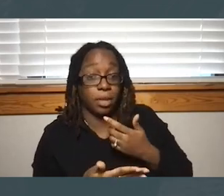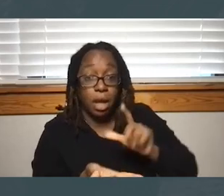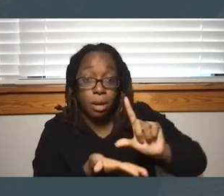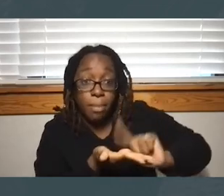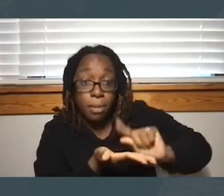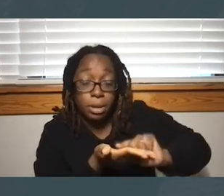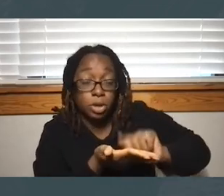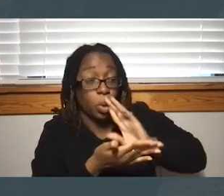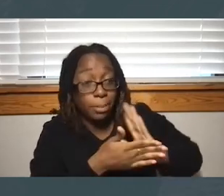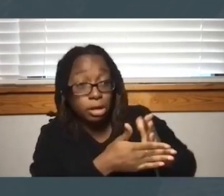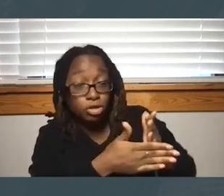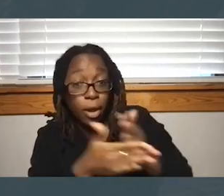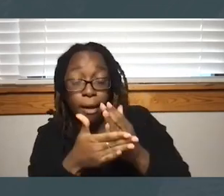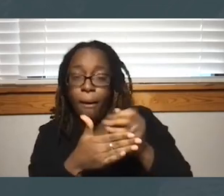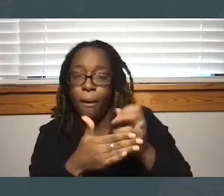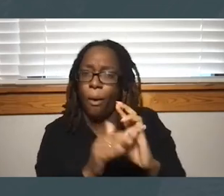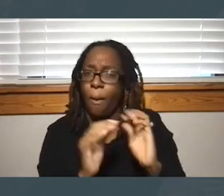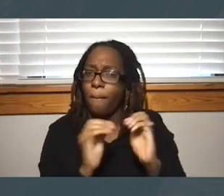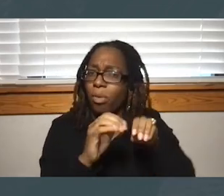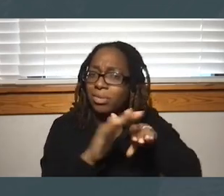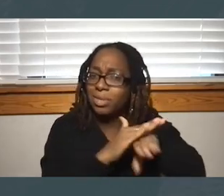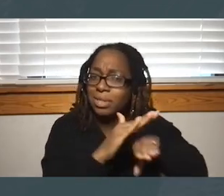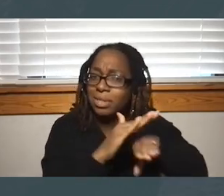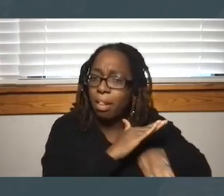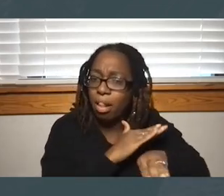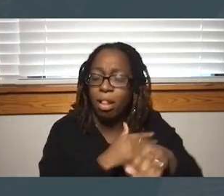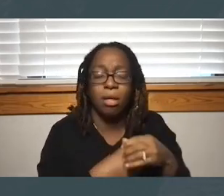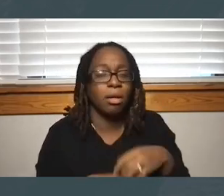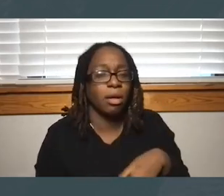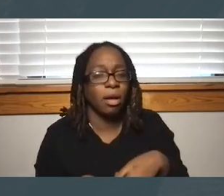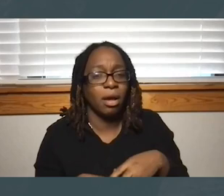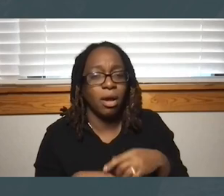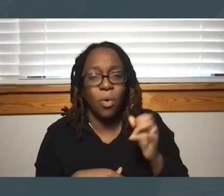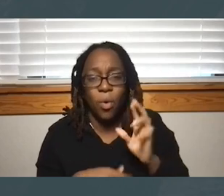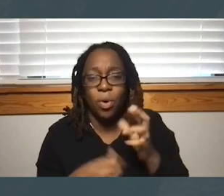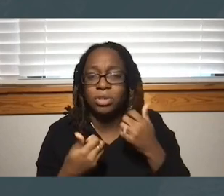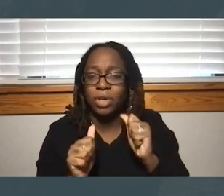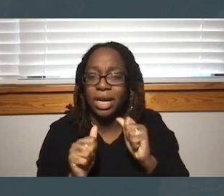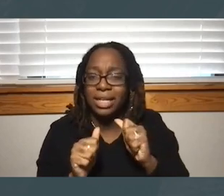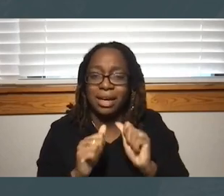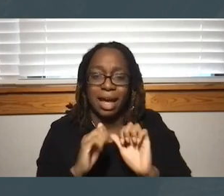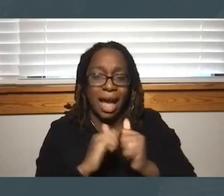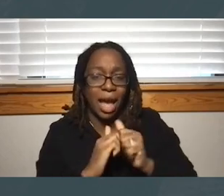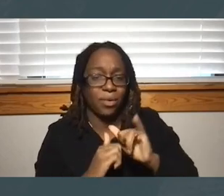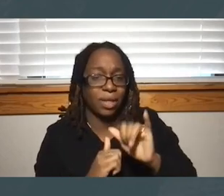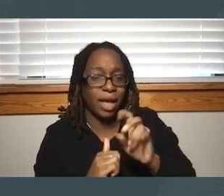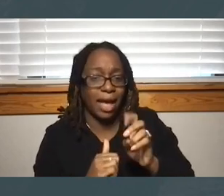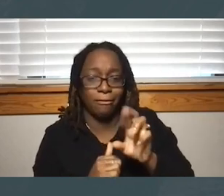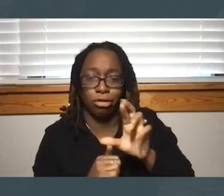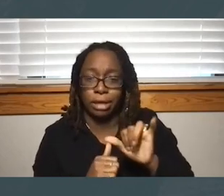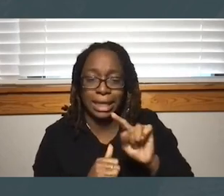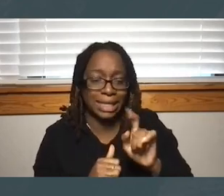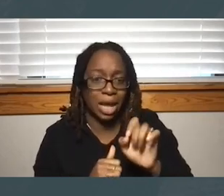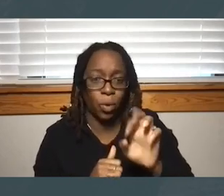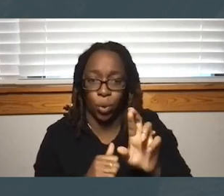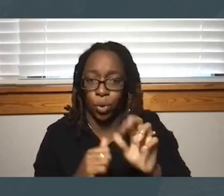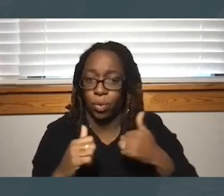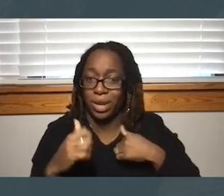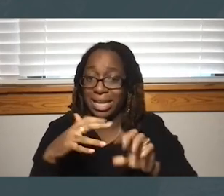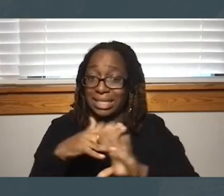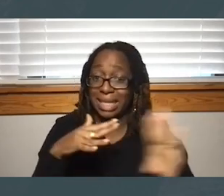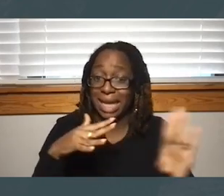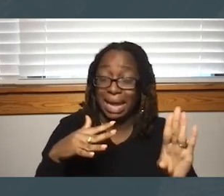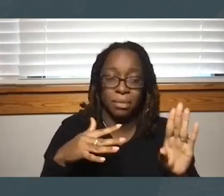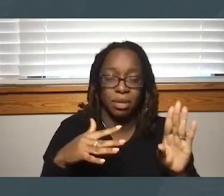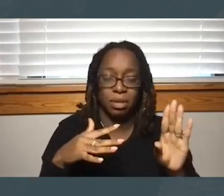accessible, of escaping the ivory tower, it's also translation, saying the same things,